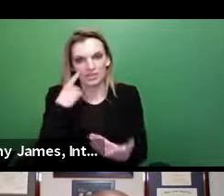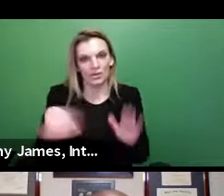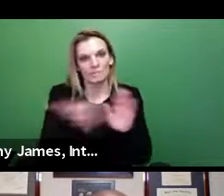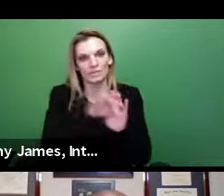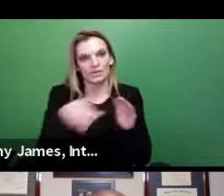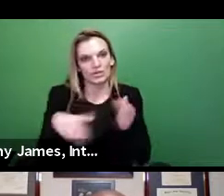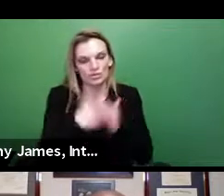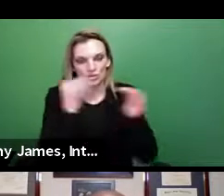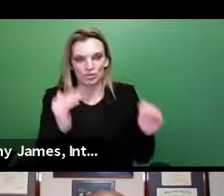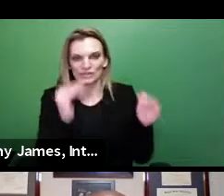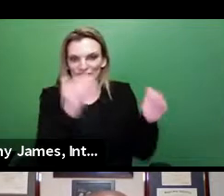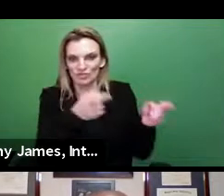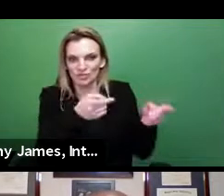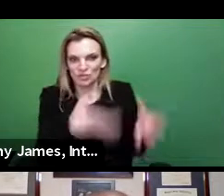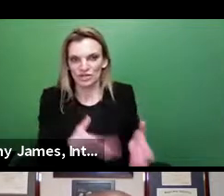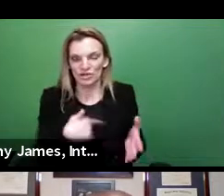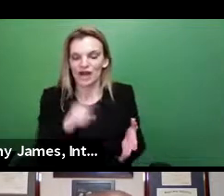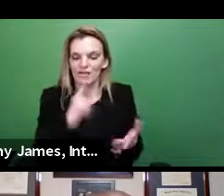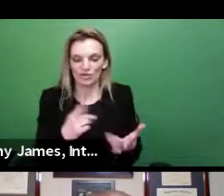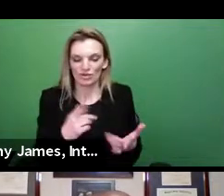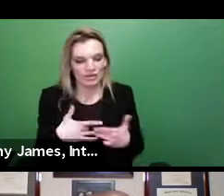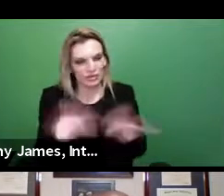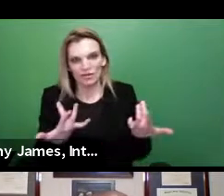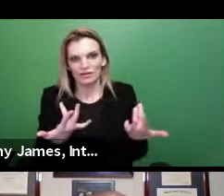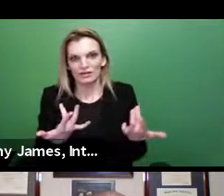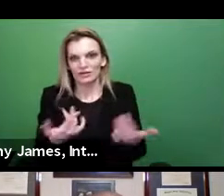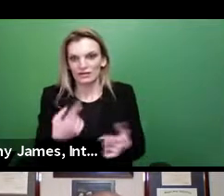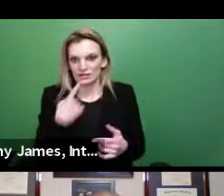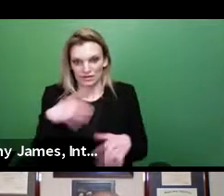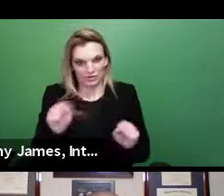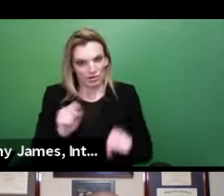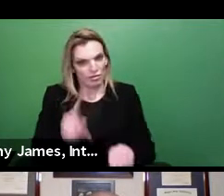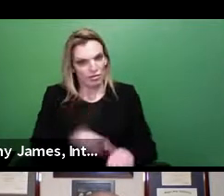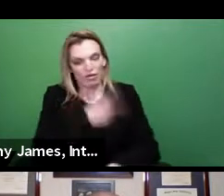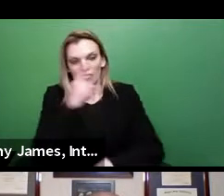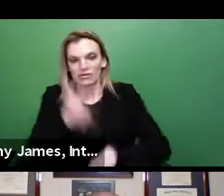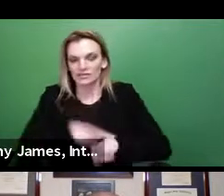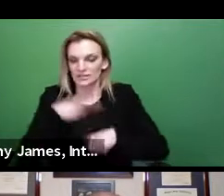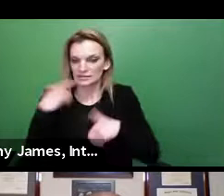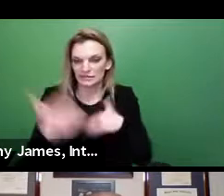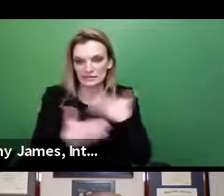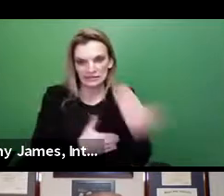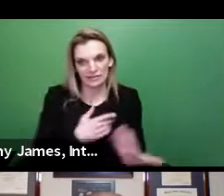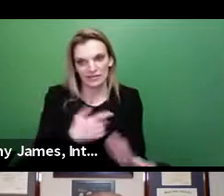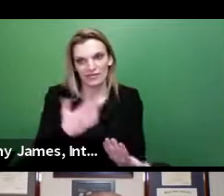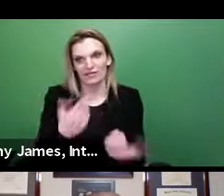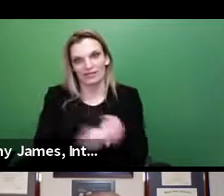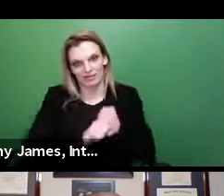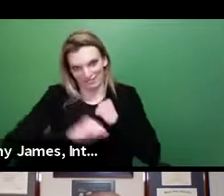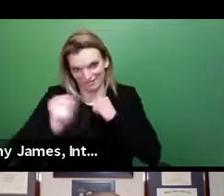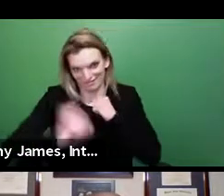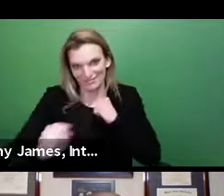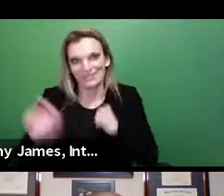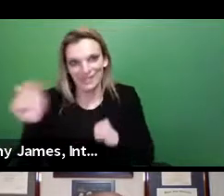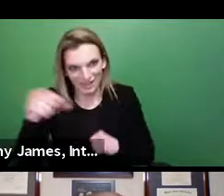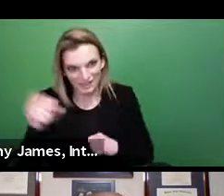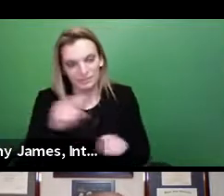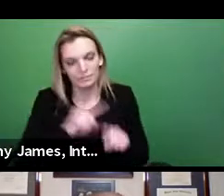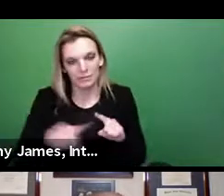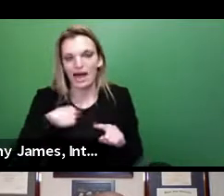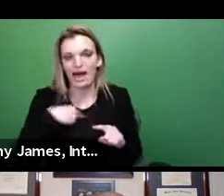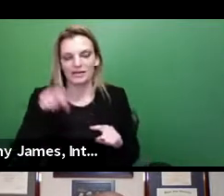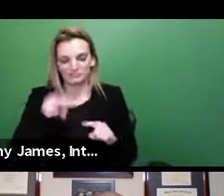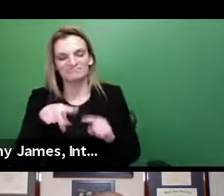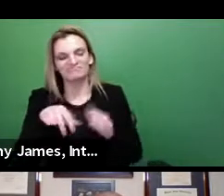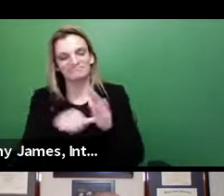director, and I'm really excited about him taking place. It took us a very, very long time more than we wanted. But I think we're in good hands. As